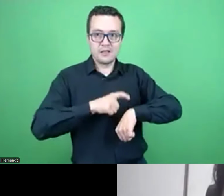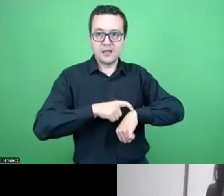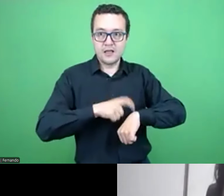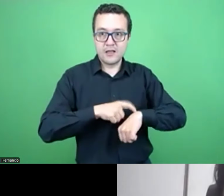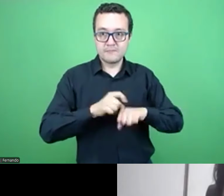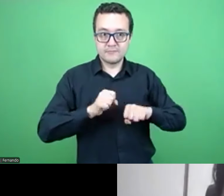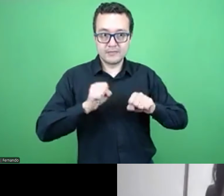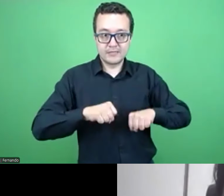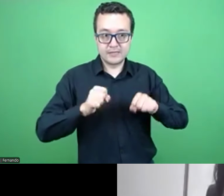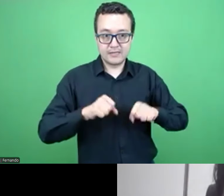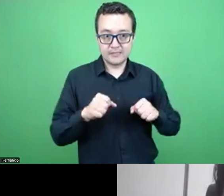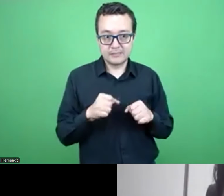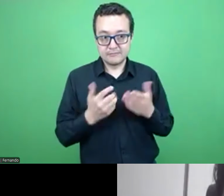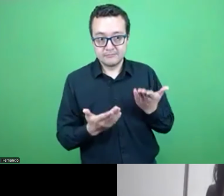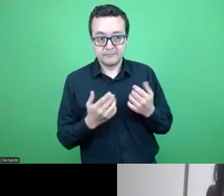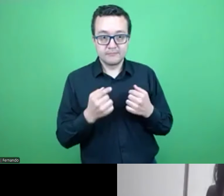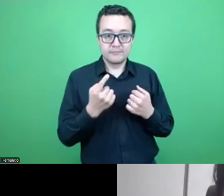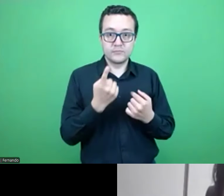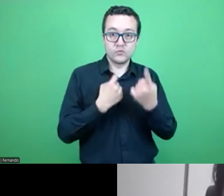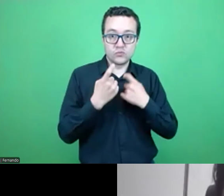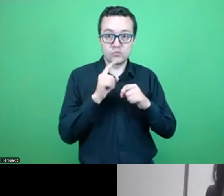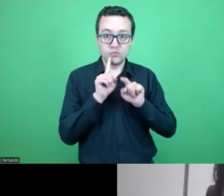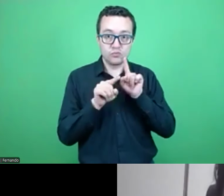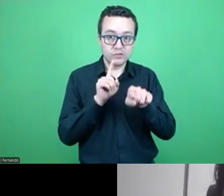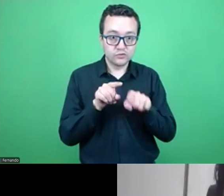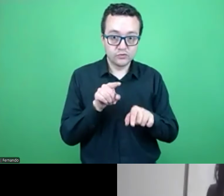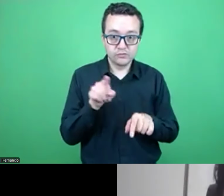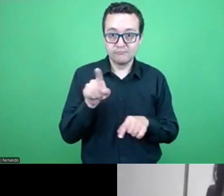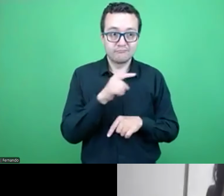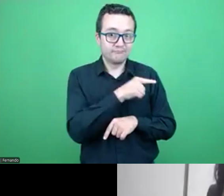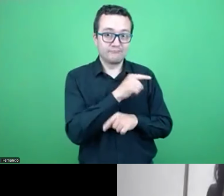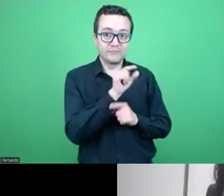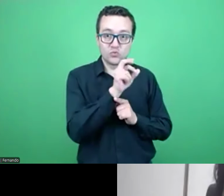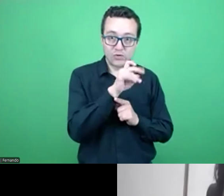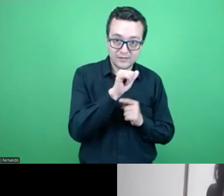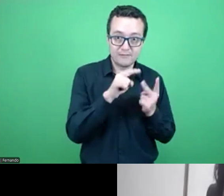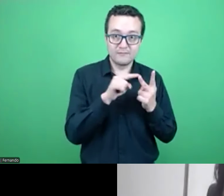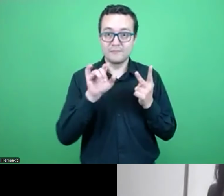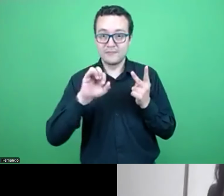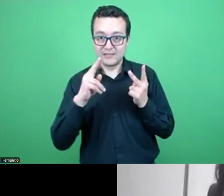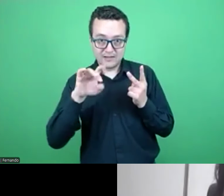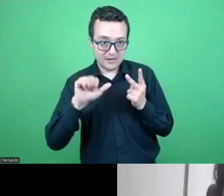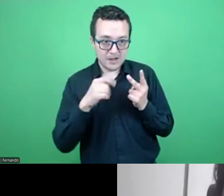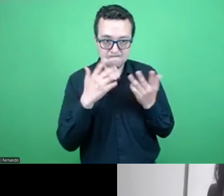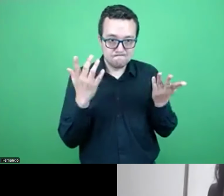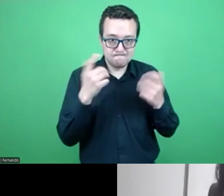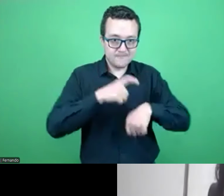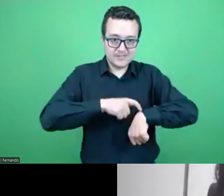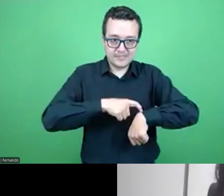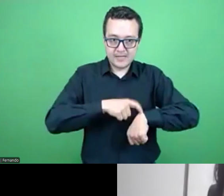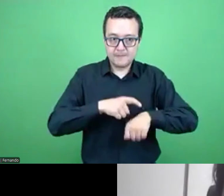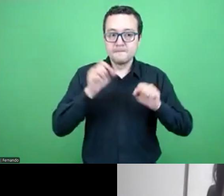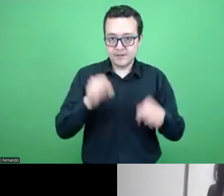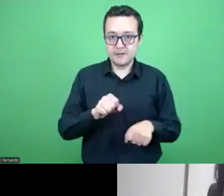and Erika, maybe you can also write your answers here, and we will be happy also